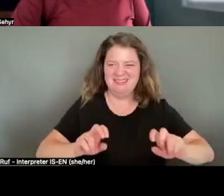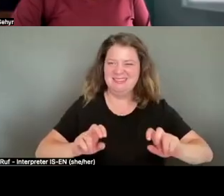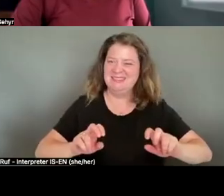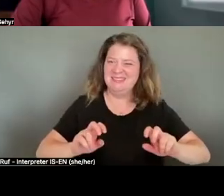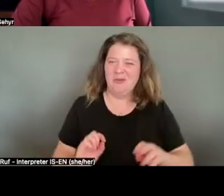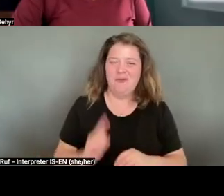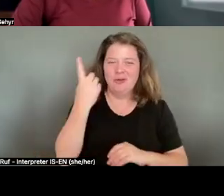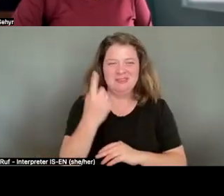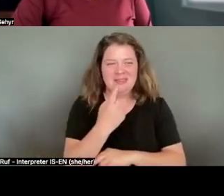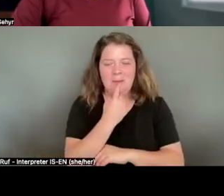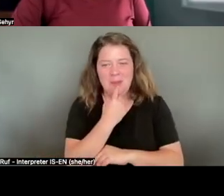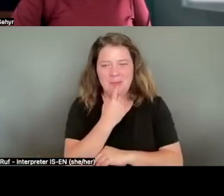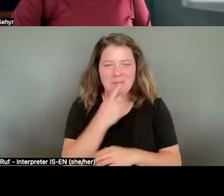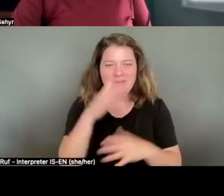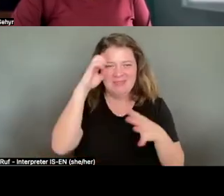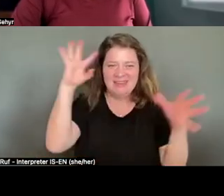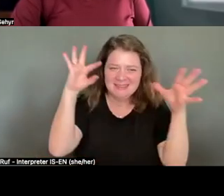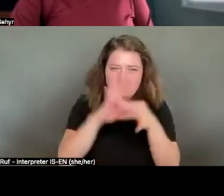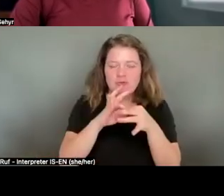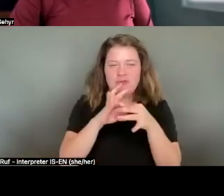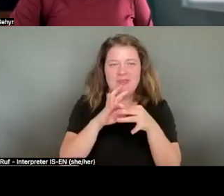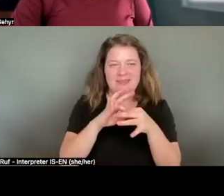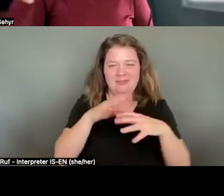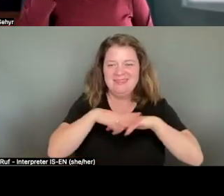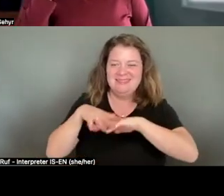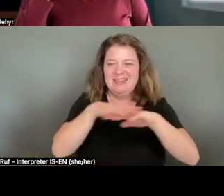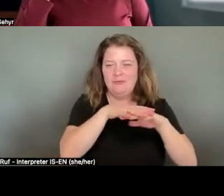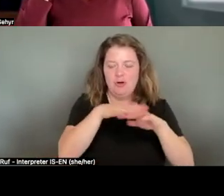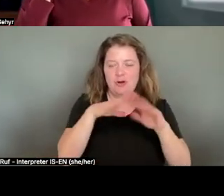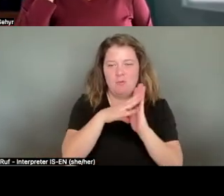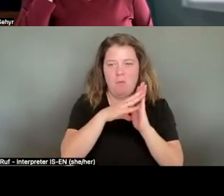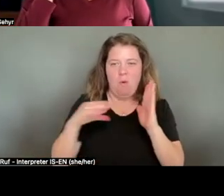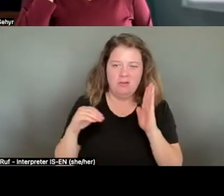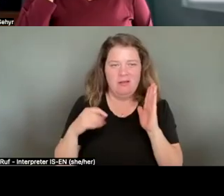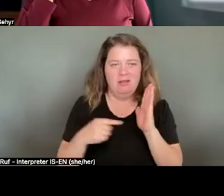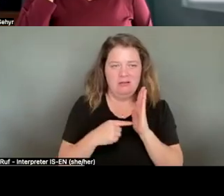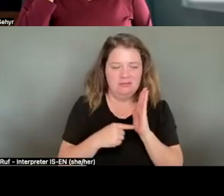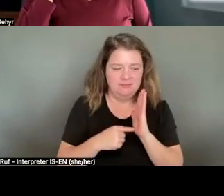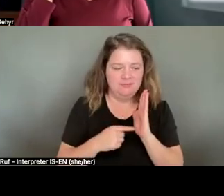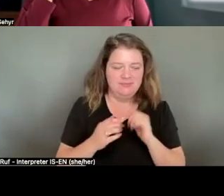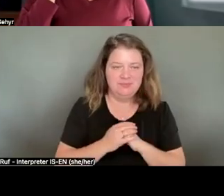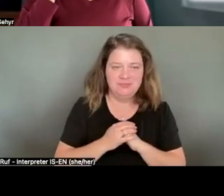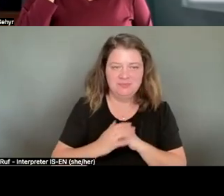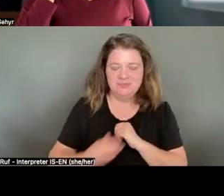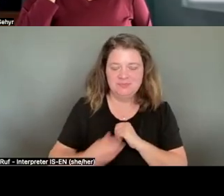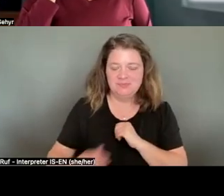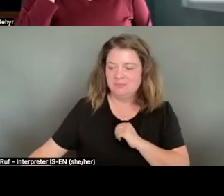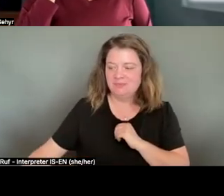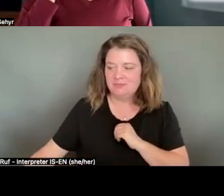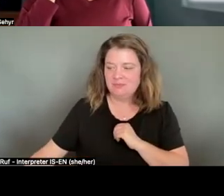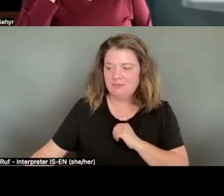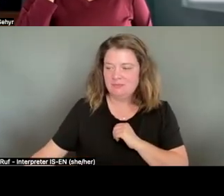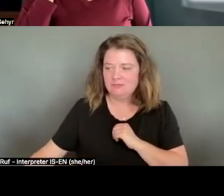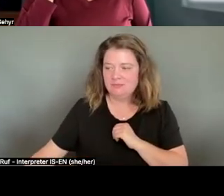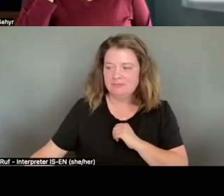the associative network models. And here, I'm just going to talk a little bit about